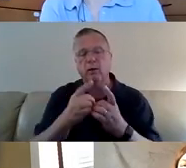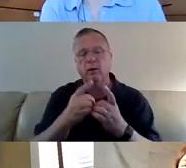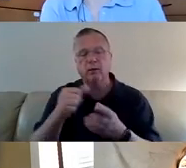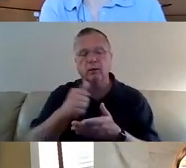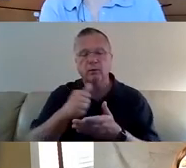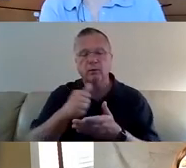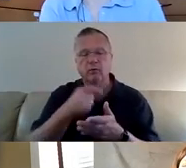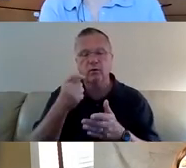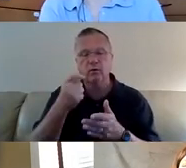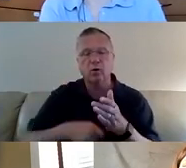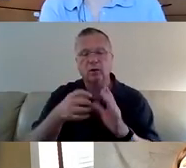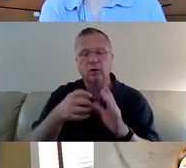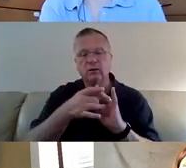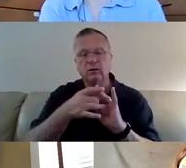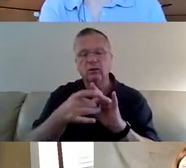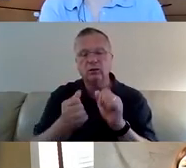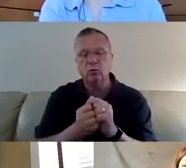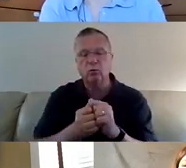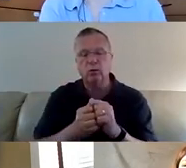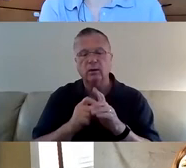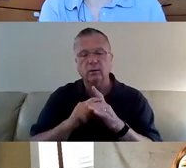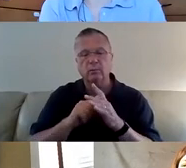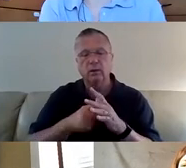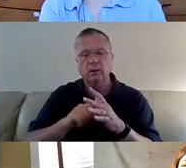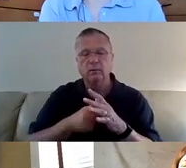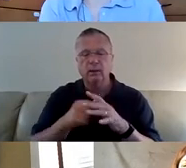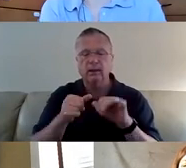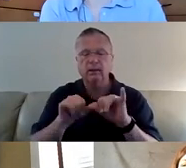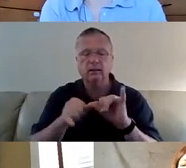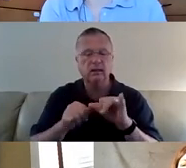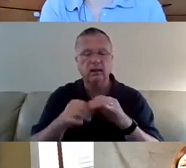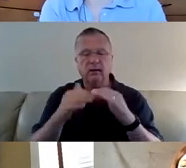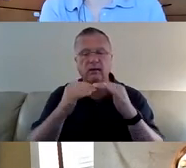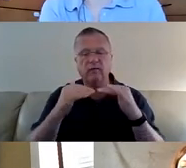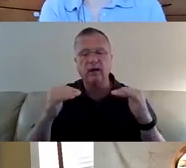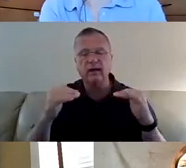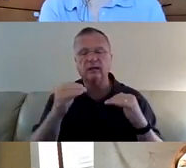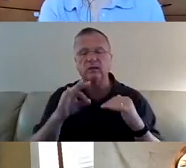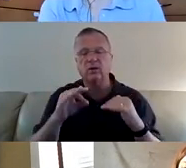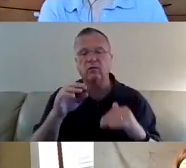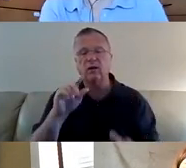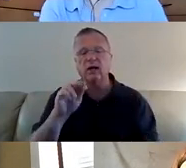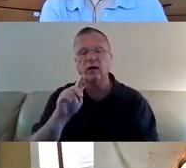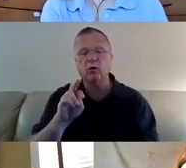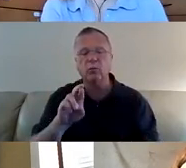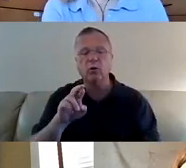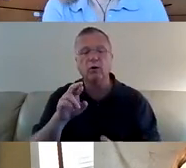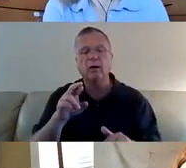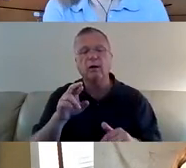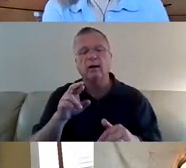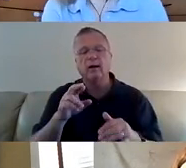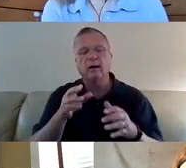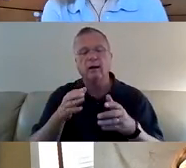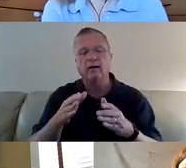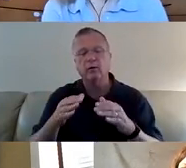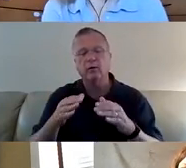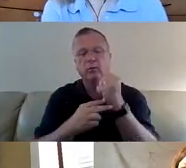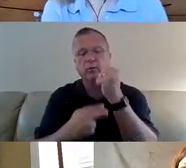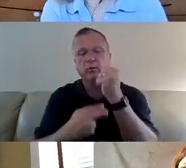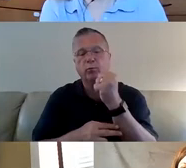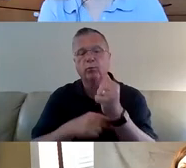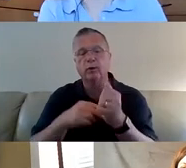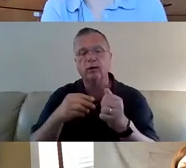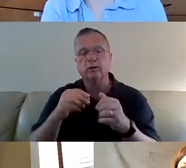costs associated with the preliminary engineering phase of the Larimer Avenue Bridge project and providing for the payment of